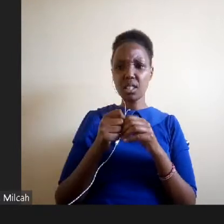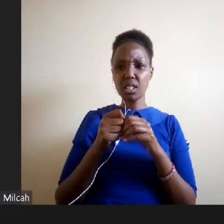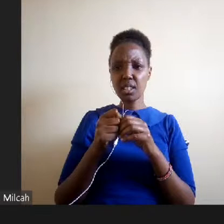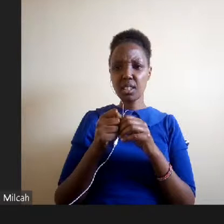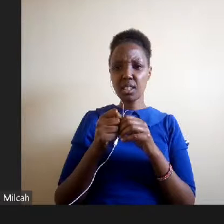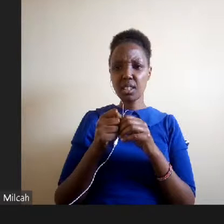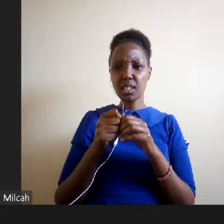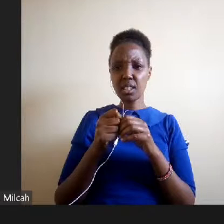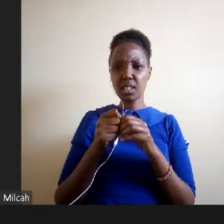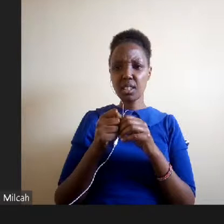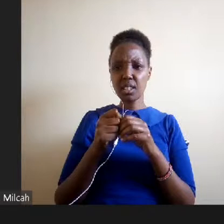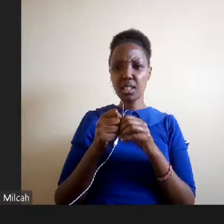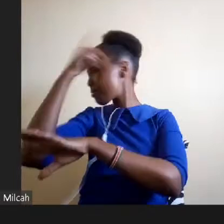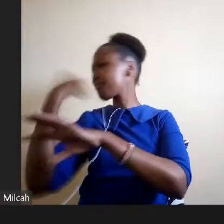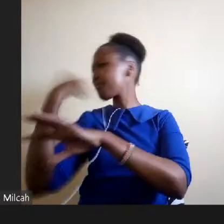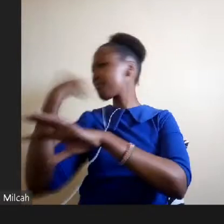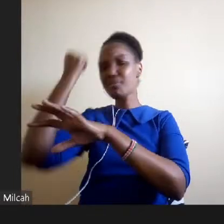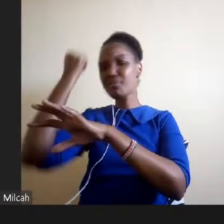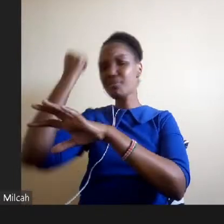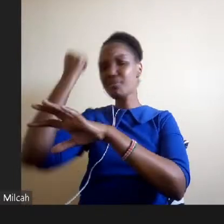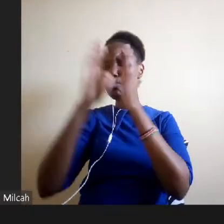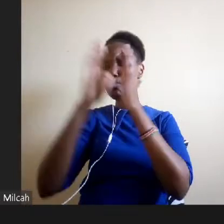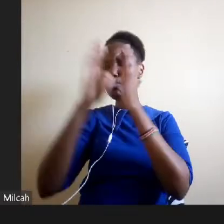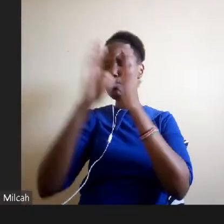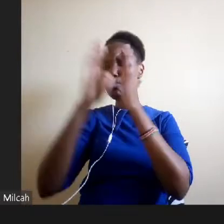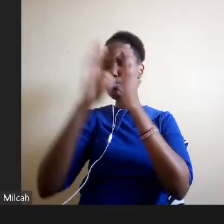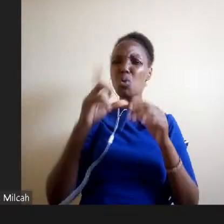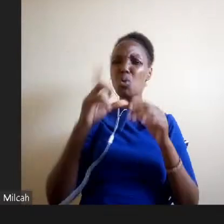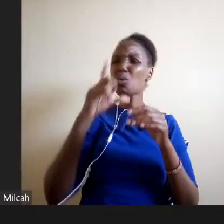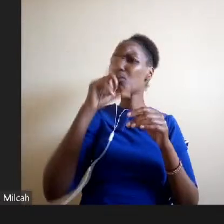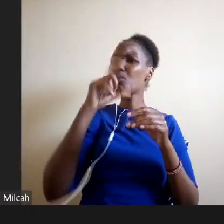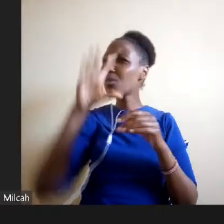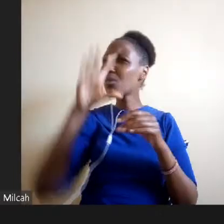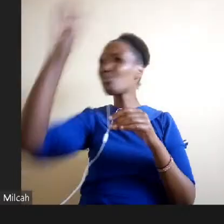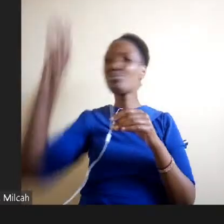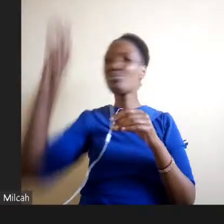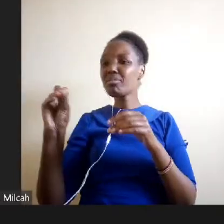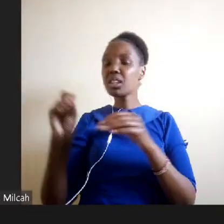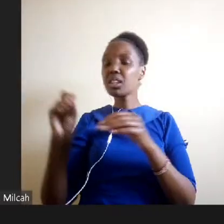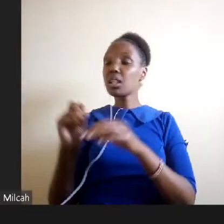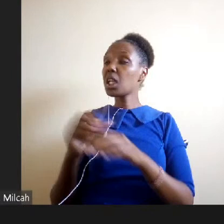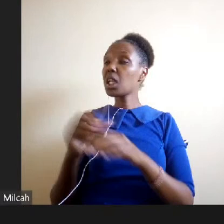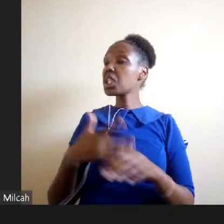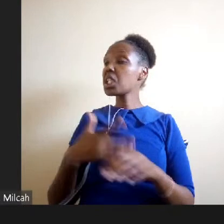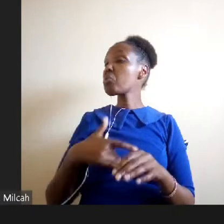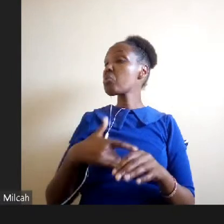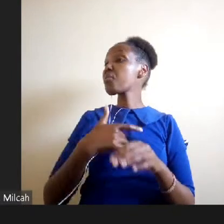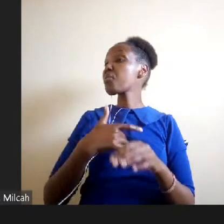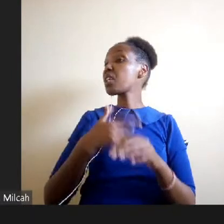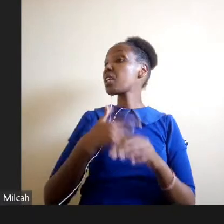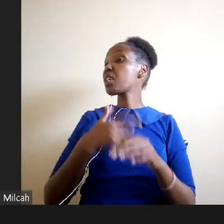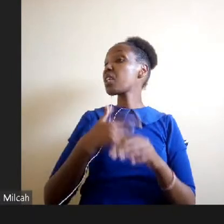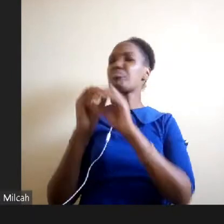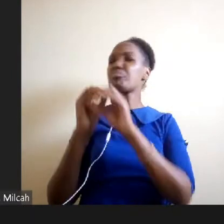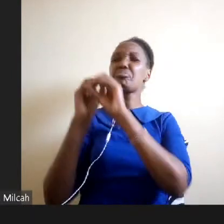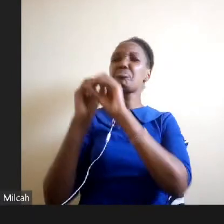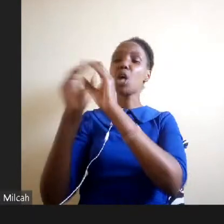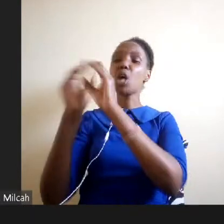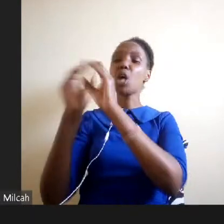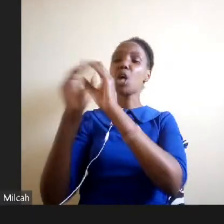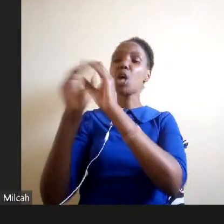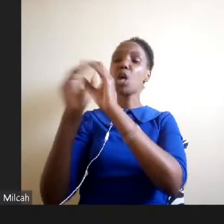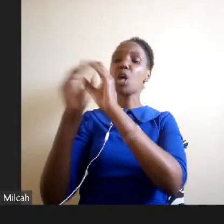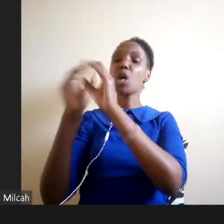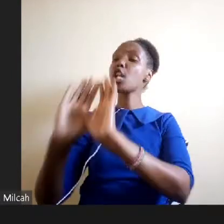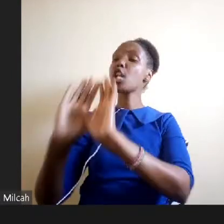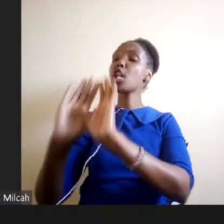while, it helps us also start thinking about life away from the online platforms. And this actually starts helping our children realize